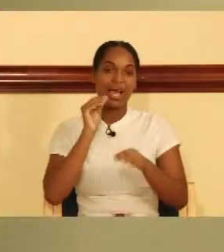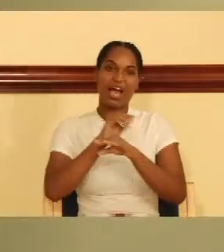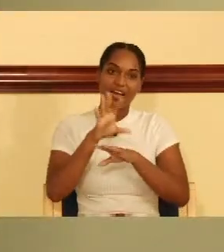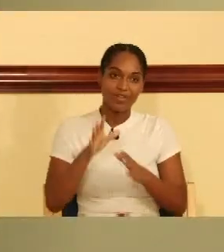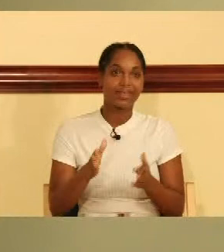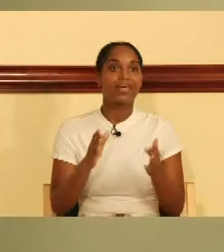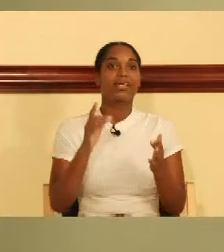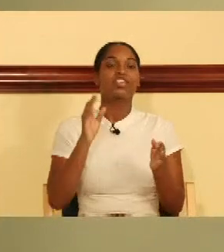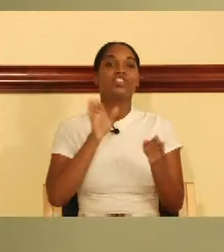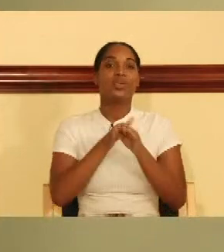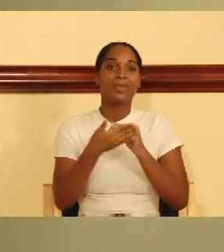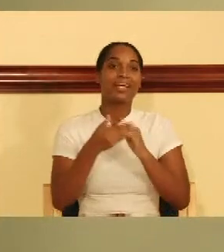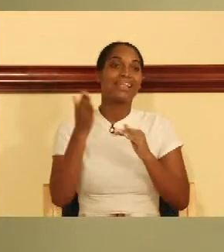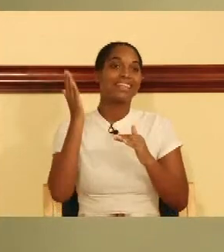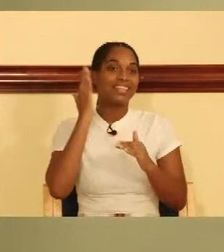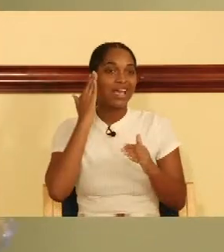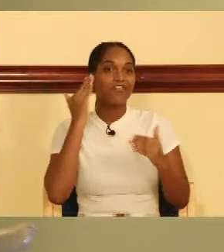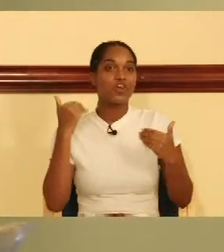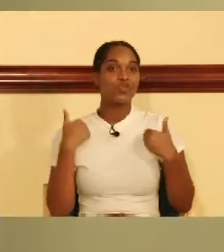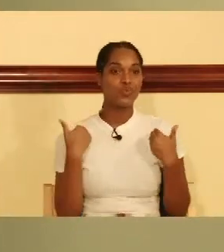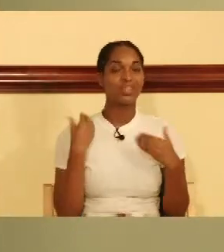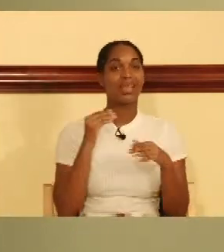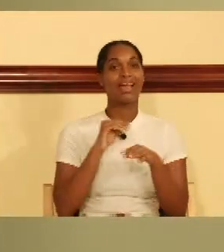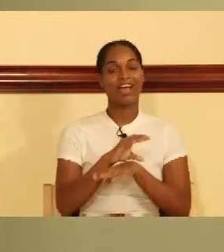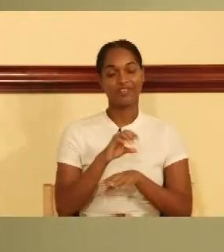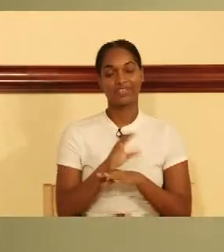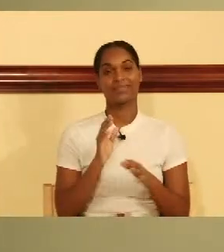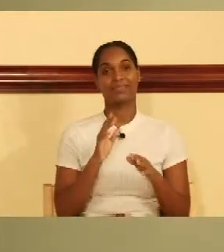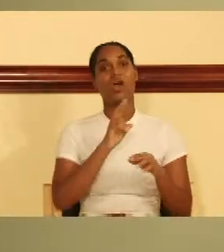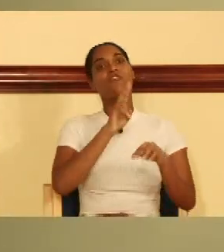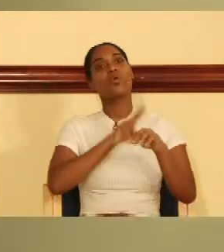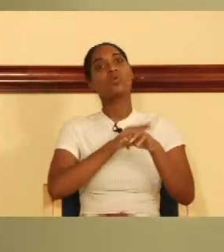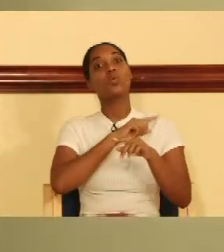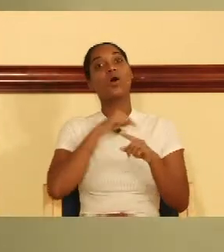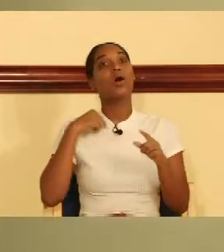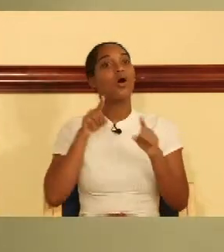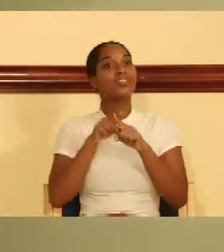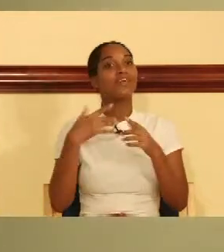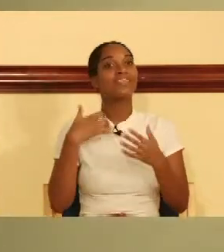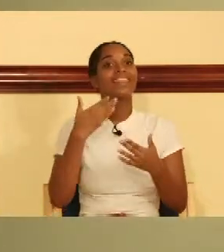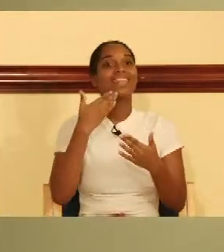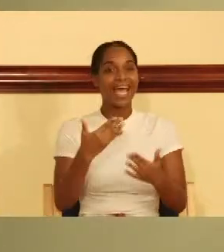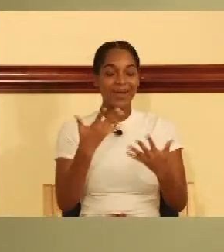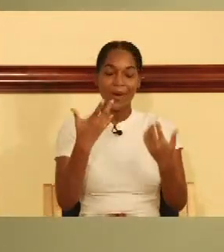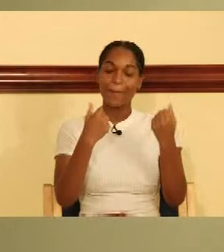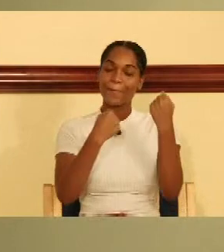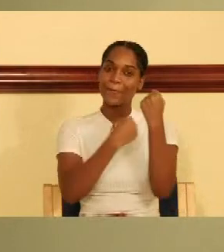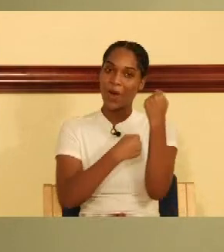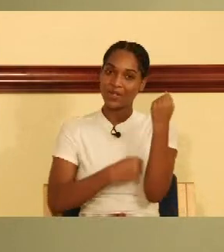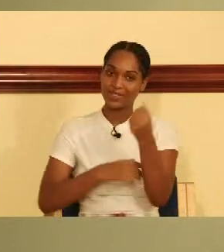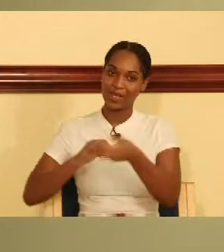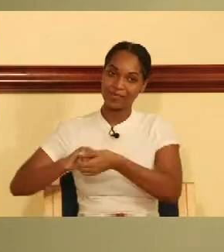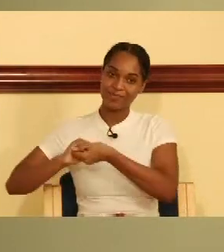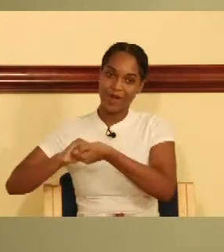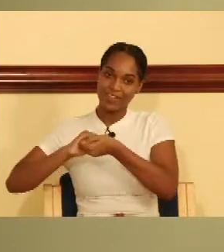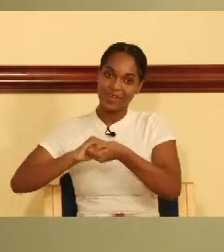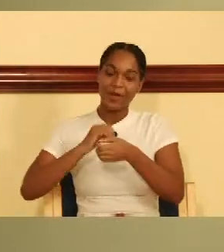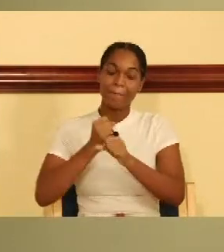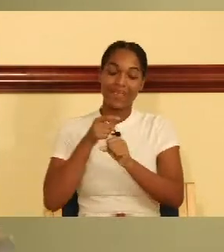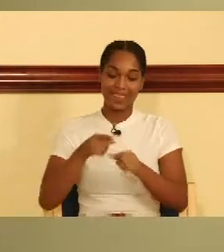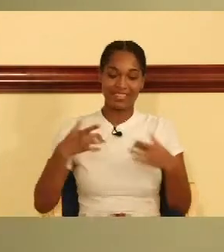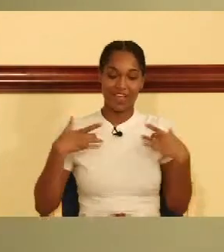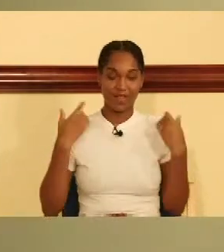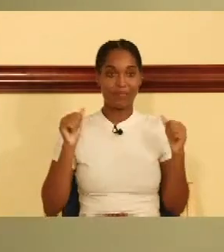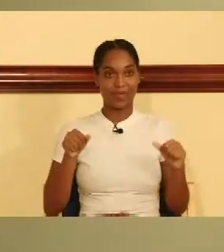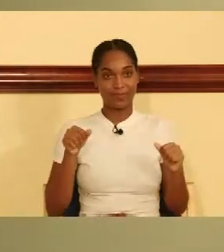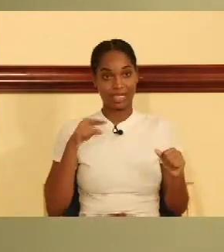Jamaica Deaf Youth Advocacy. Of course, we also must thank our sponsors who would have helped to make this event possible. Of course,